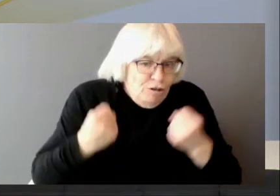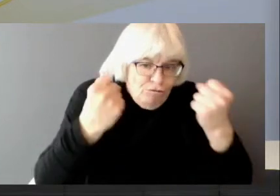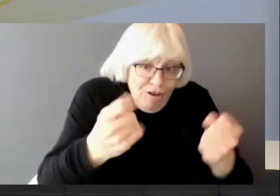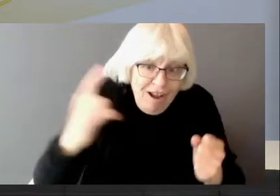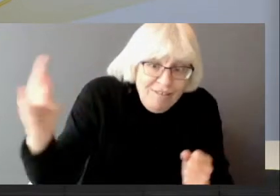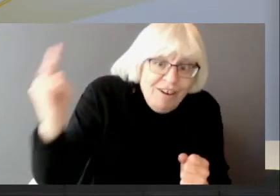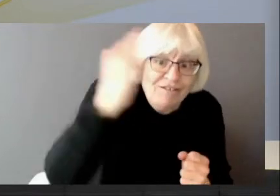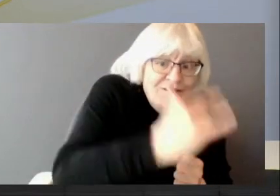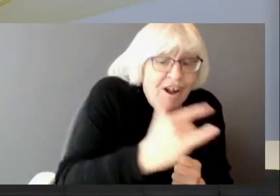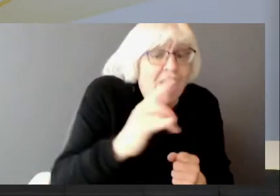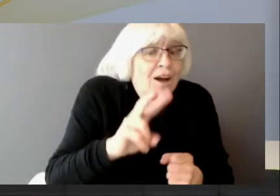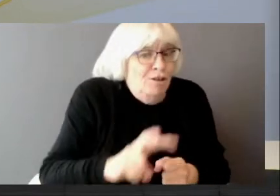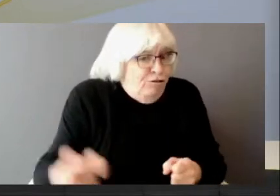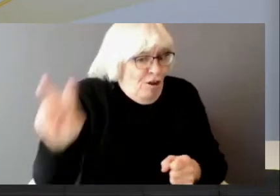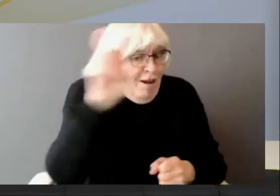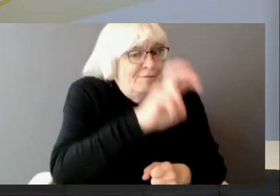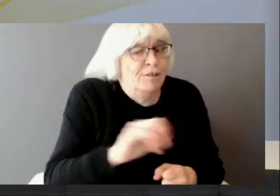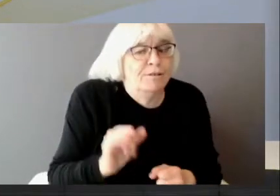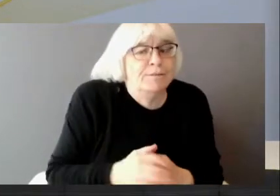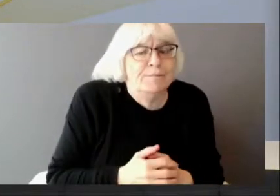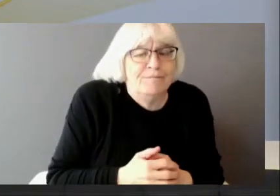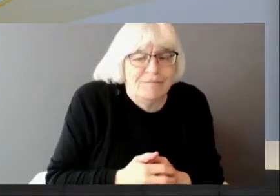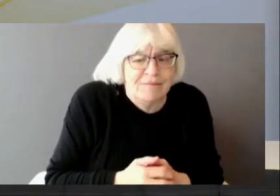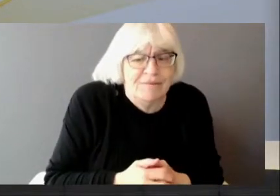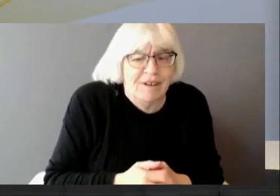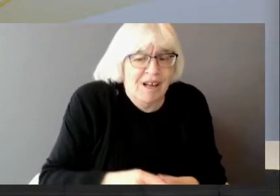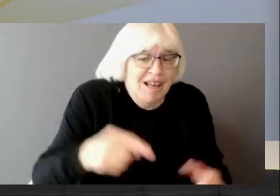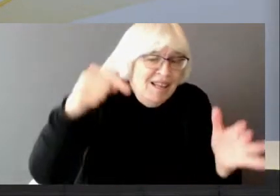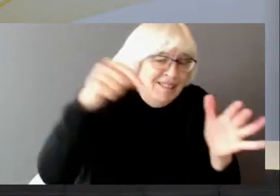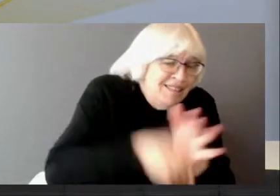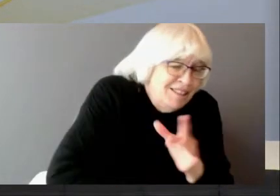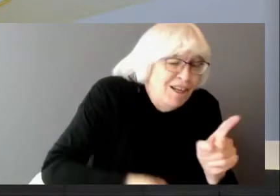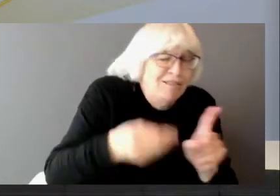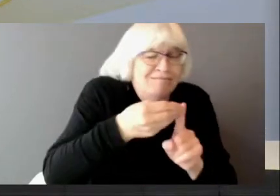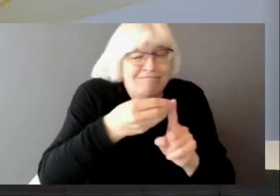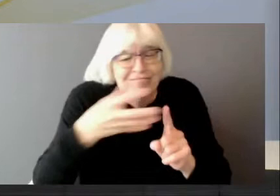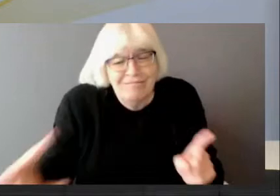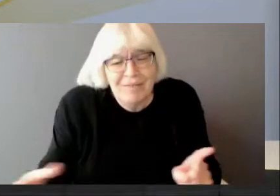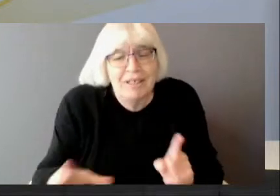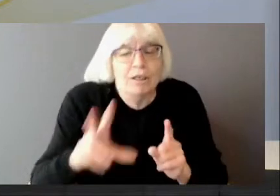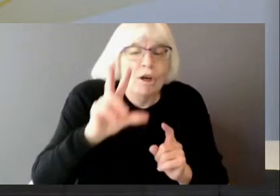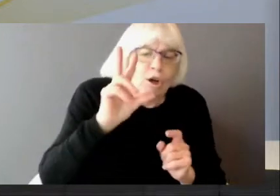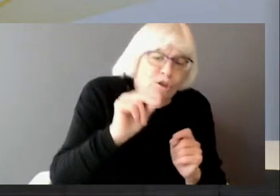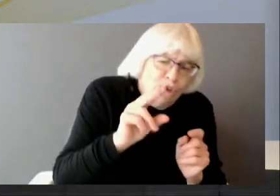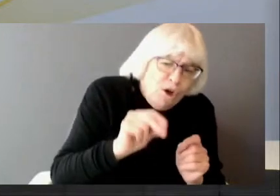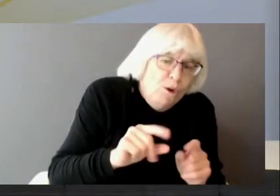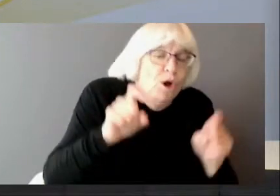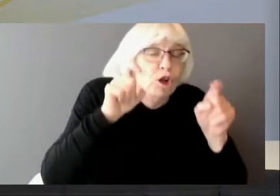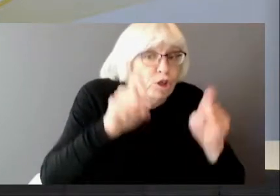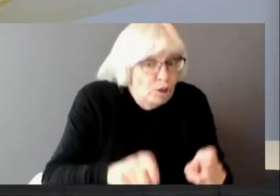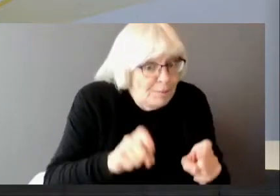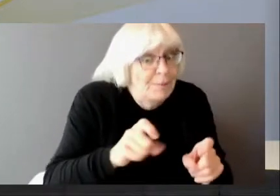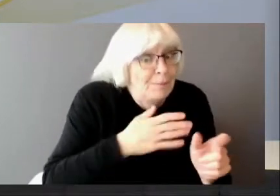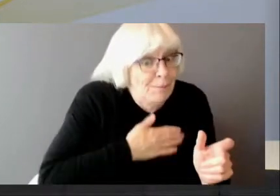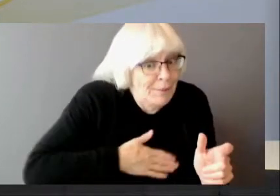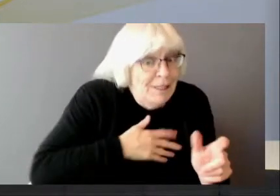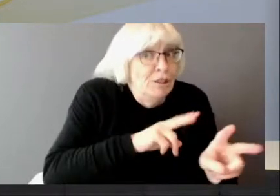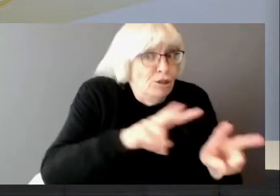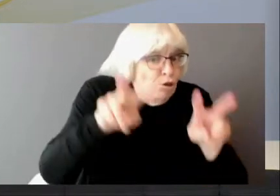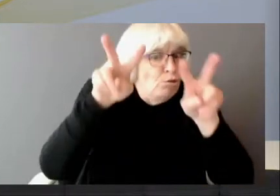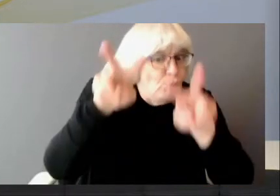And I won't go through all the details, but please check the website and know it is for both land and